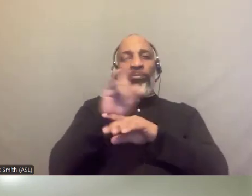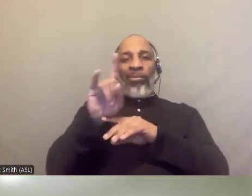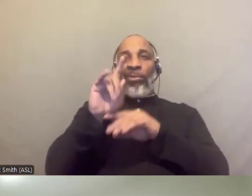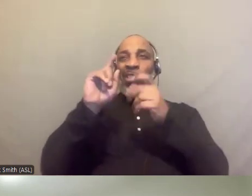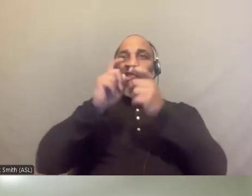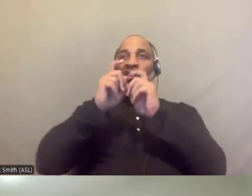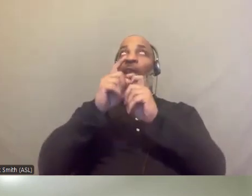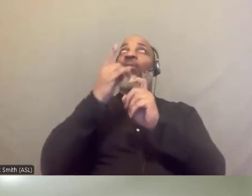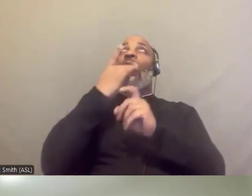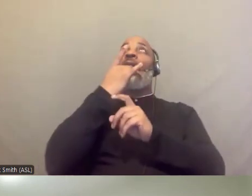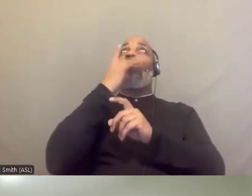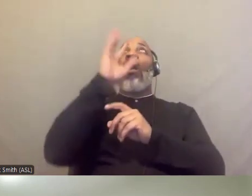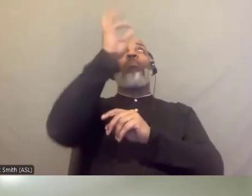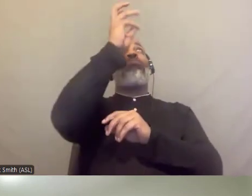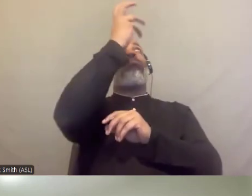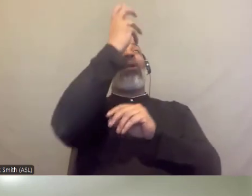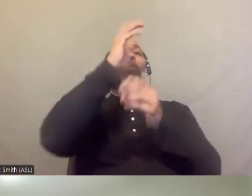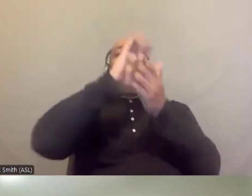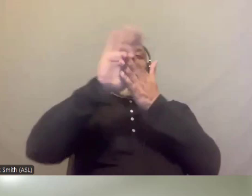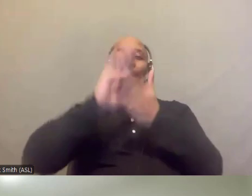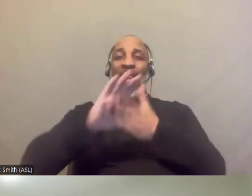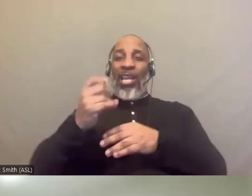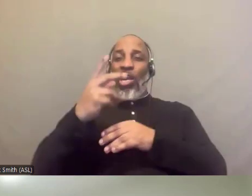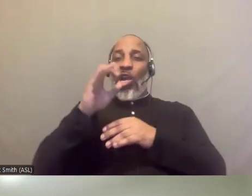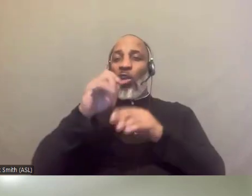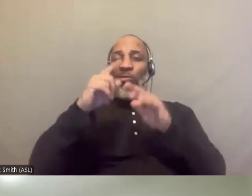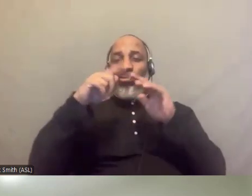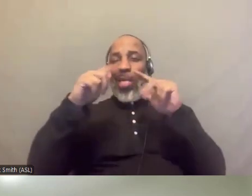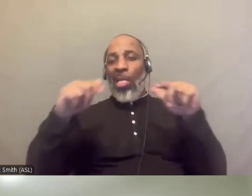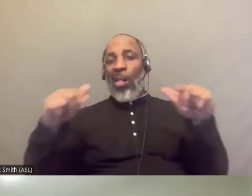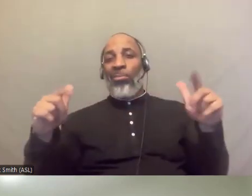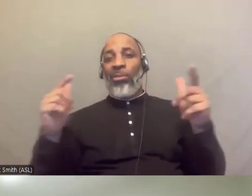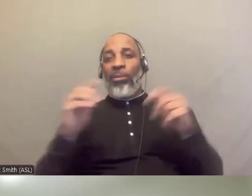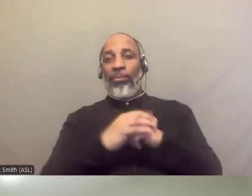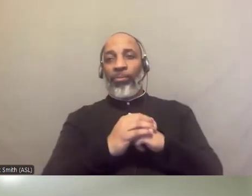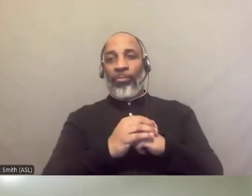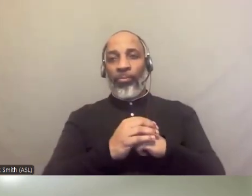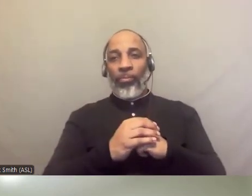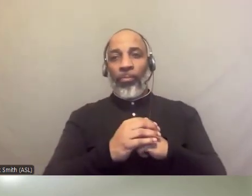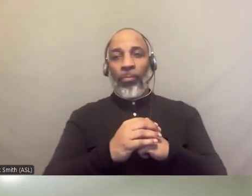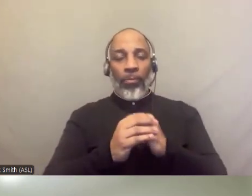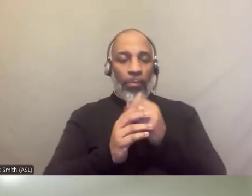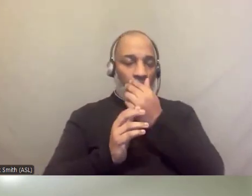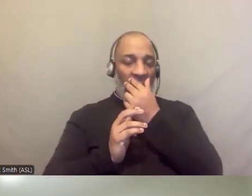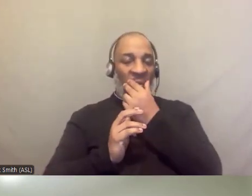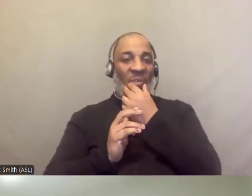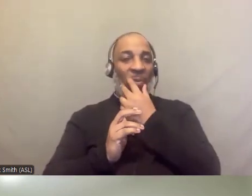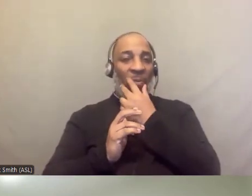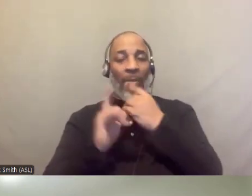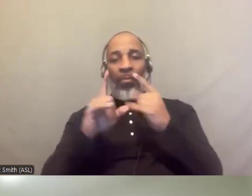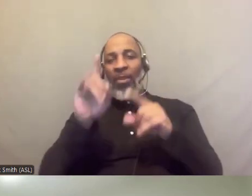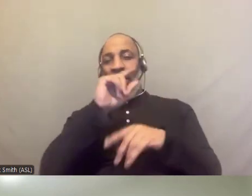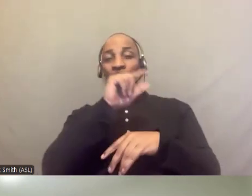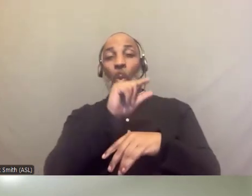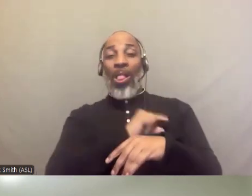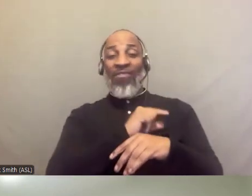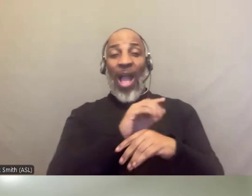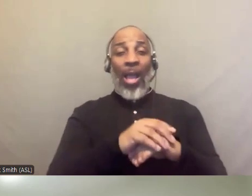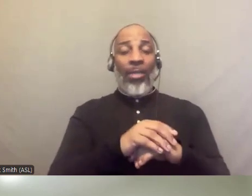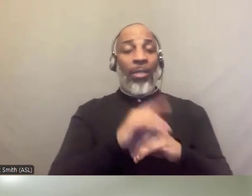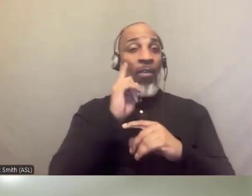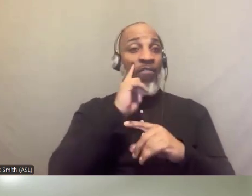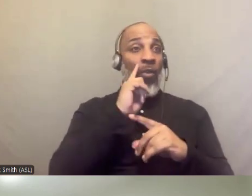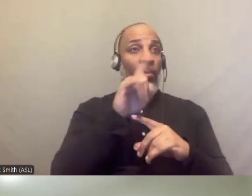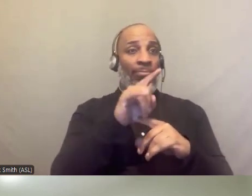bulbs, clean gutters, things like that. That goes back to our kind of baseline requirements for being qualified.